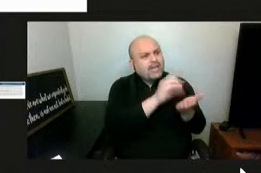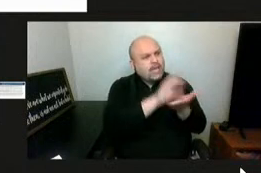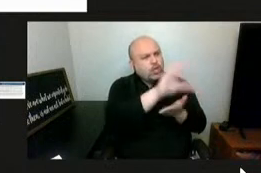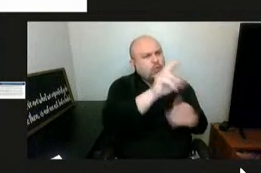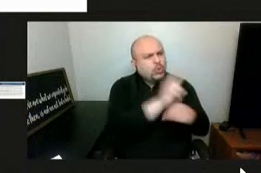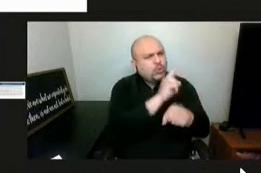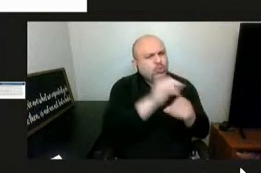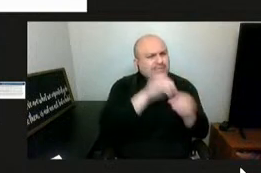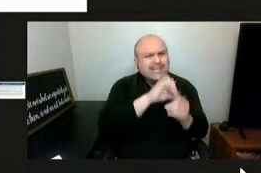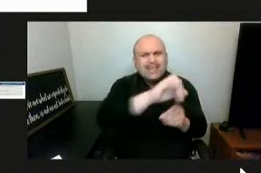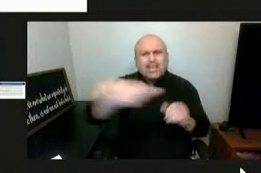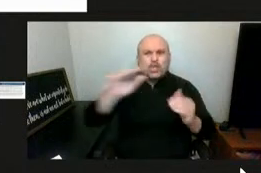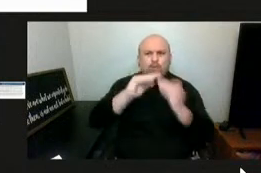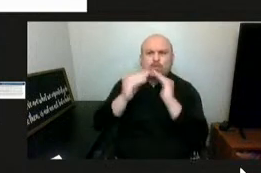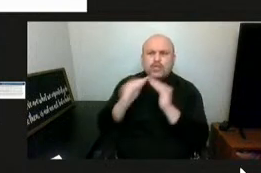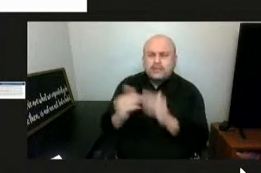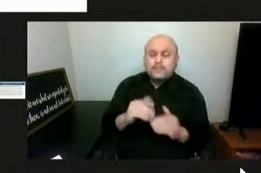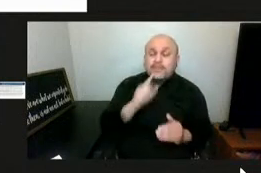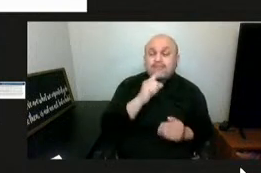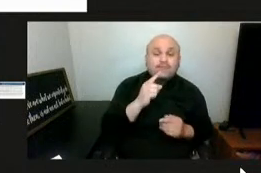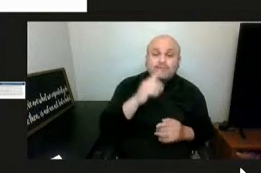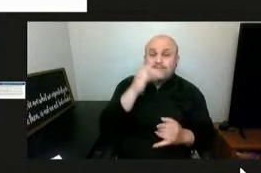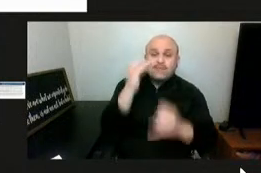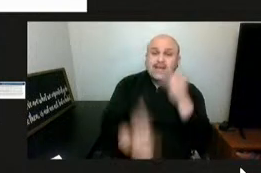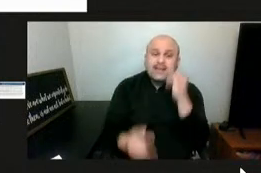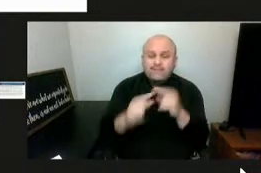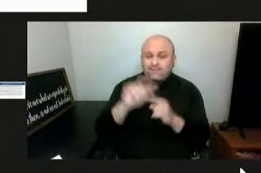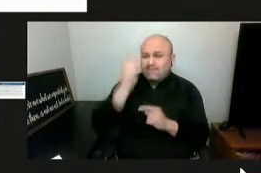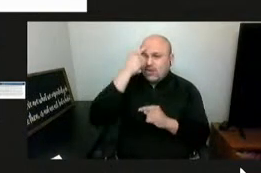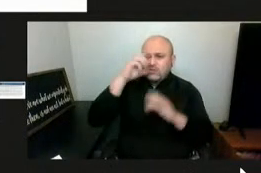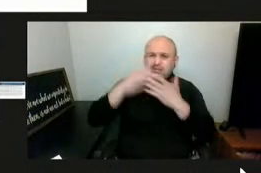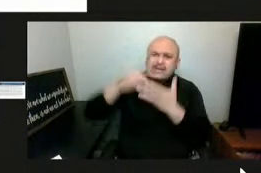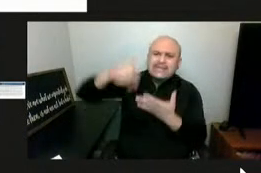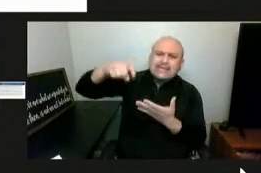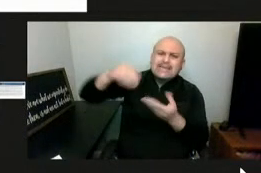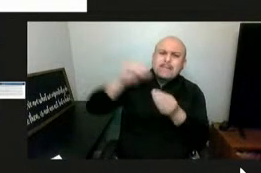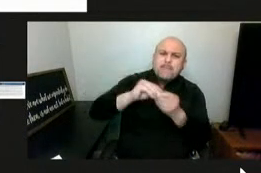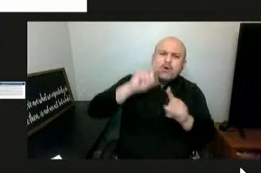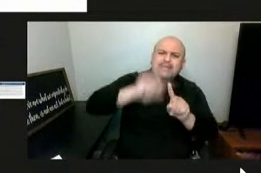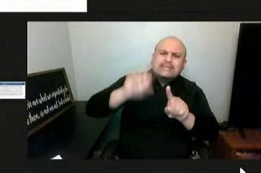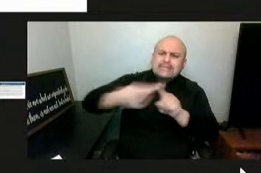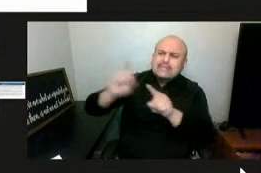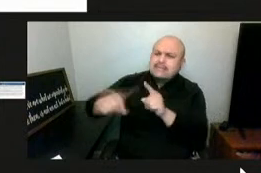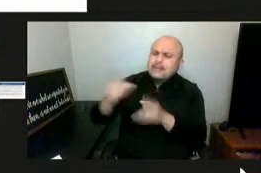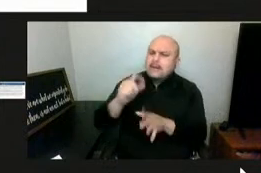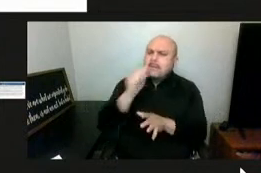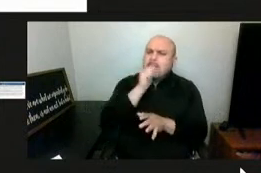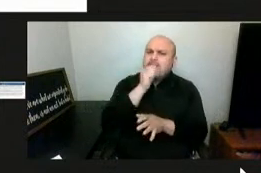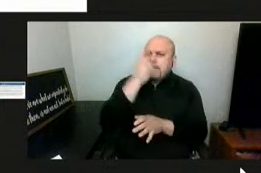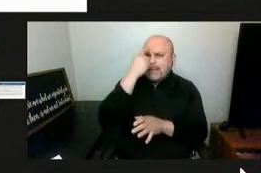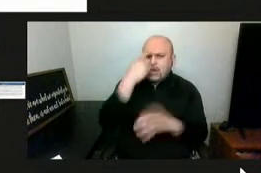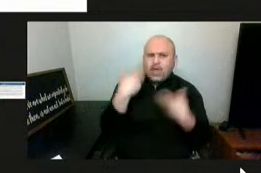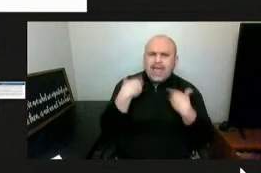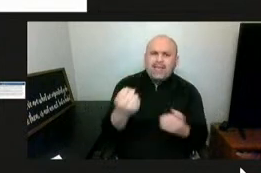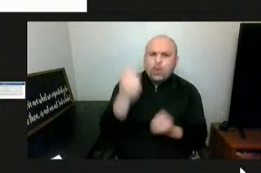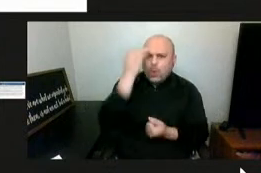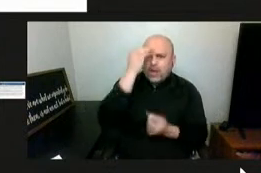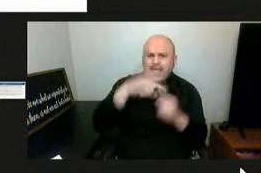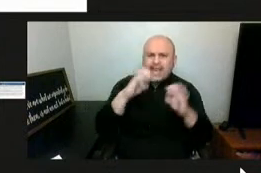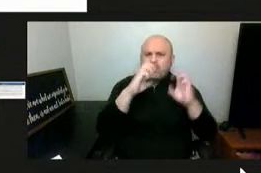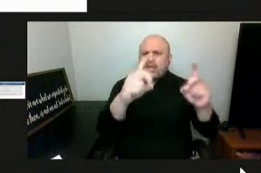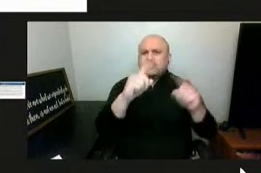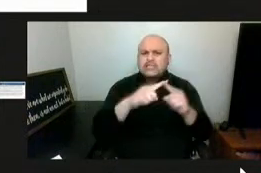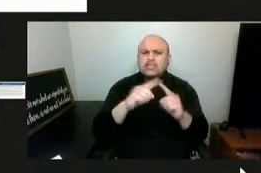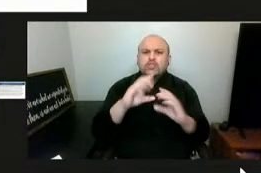community. And finally, that the federal government lead a multi-pronged public-private mental health awareness, education, and